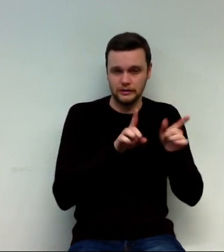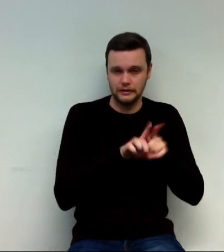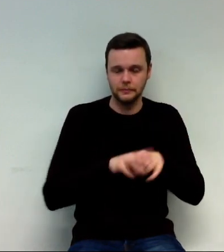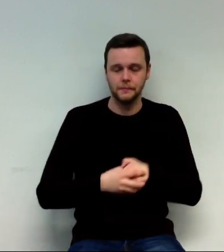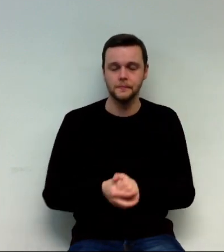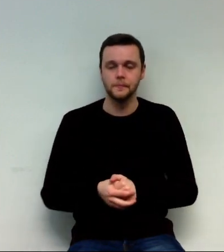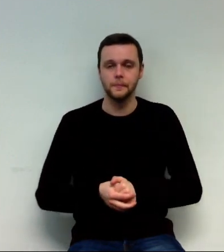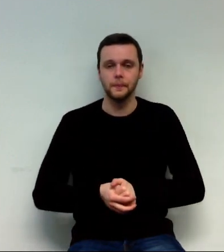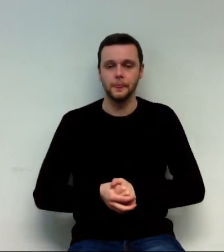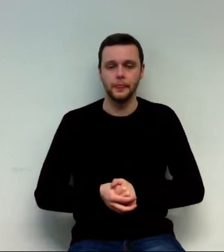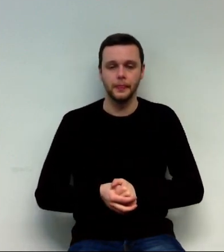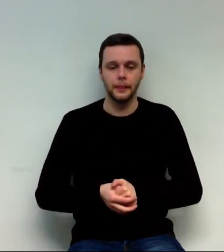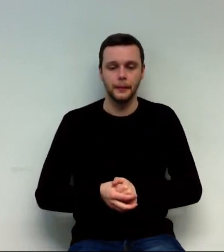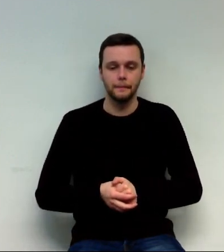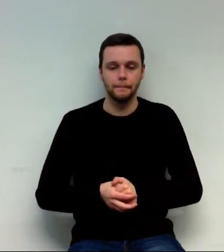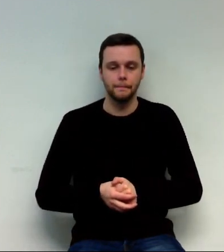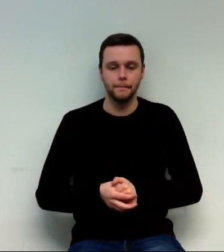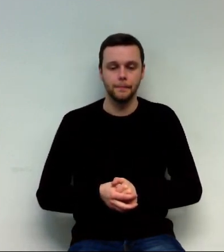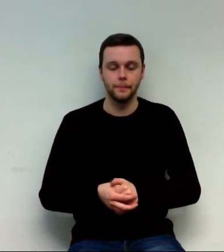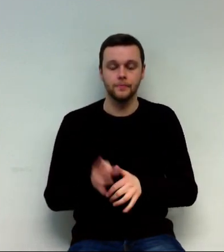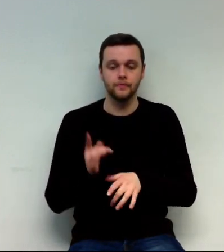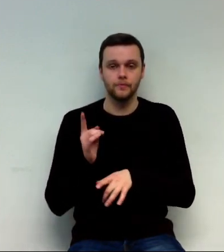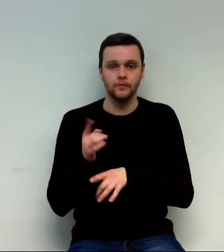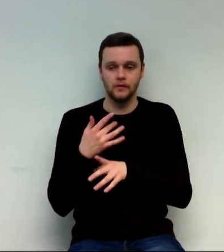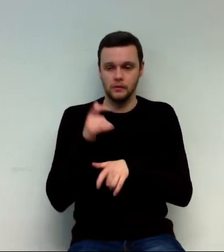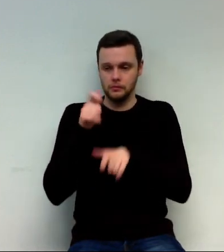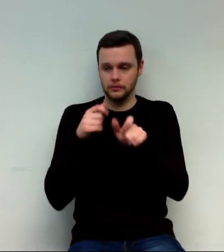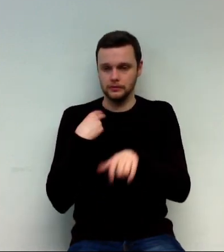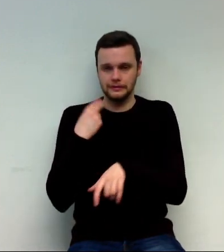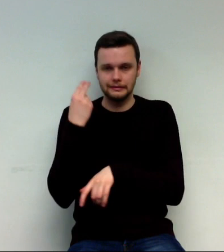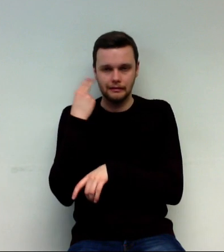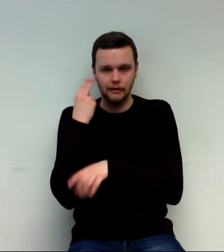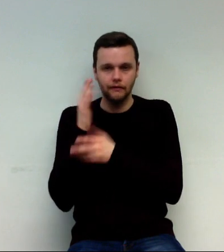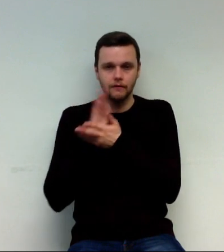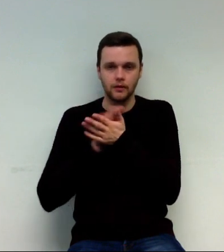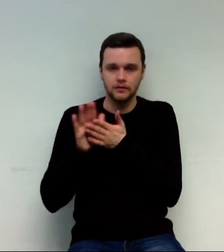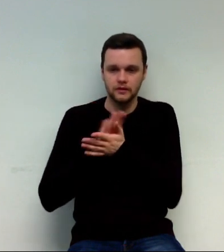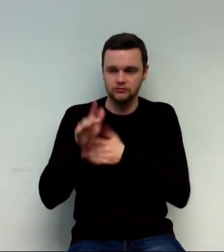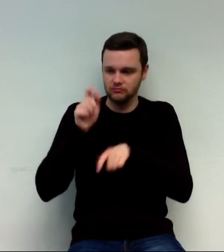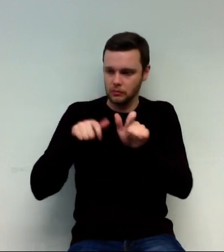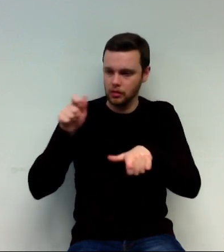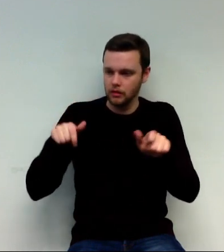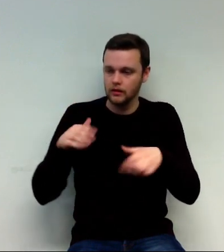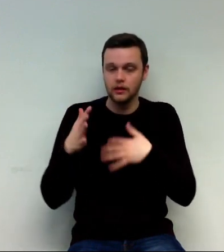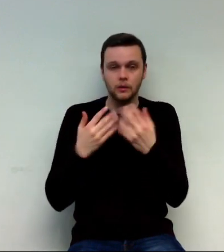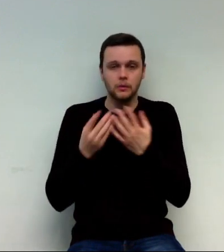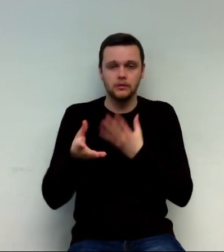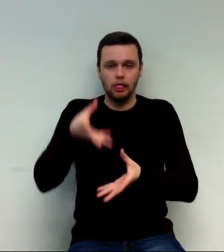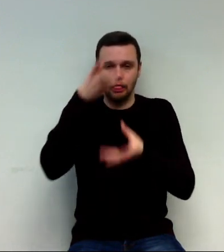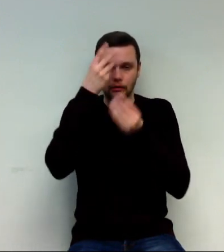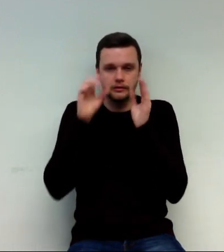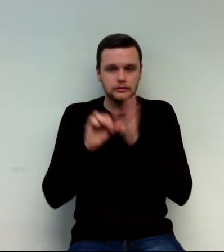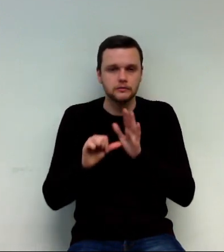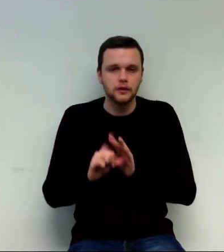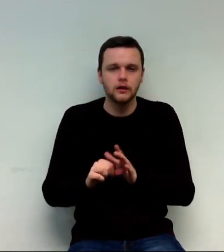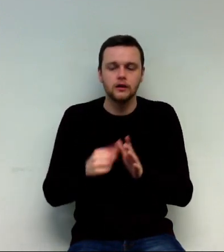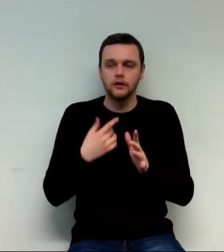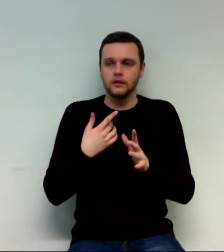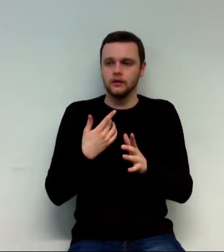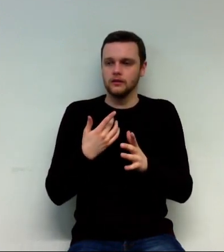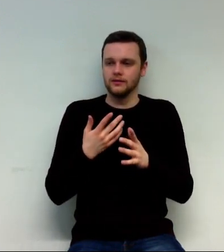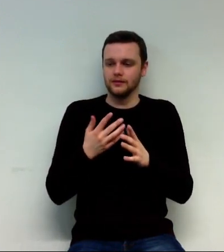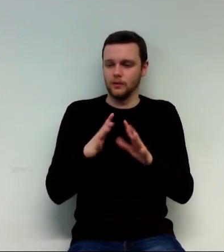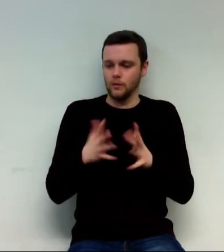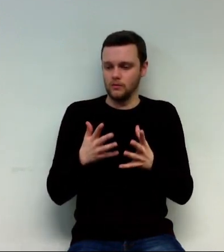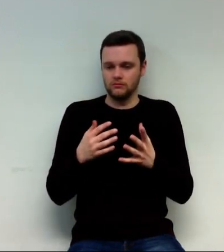there. This is for deaf or hard of hearing people, people with learning disabilities, and it can